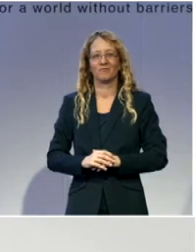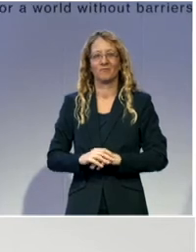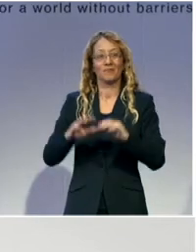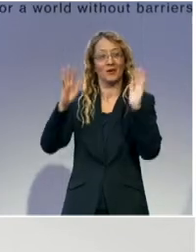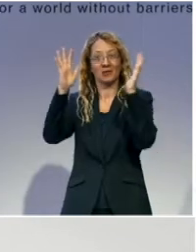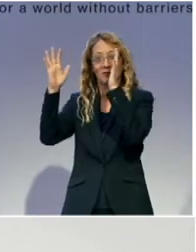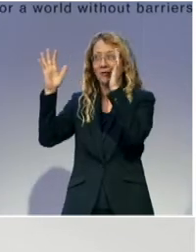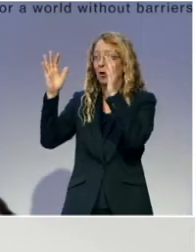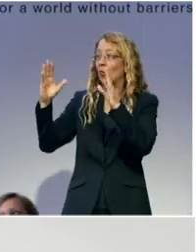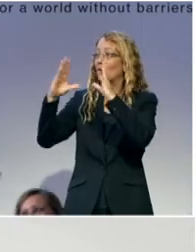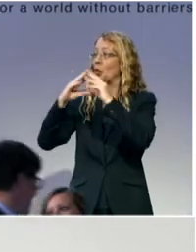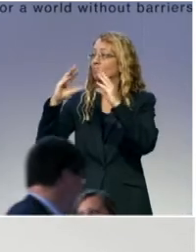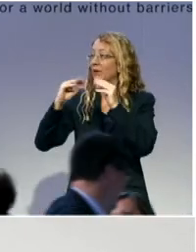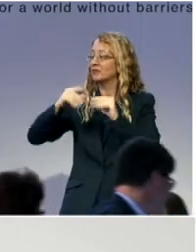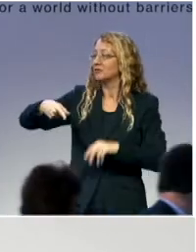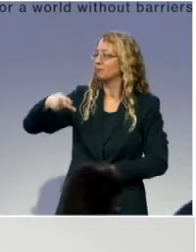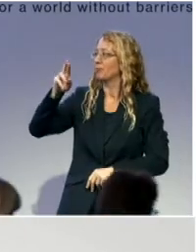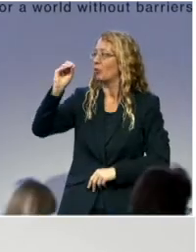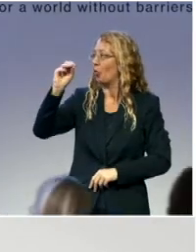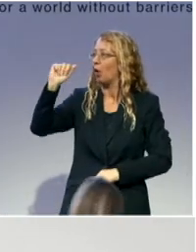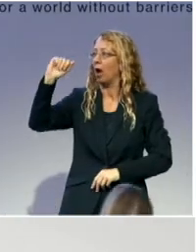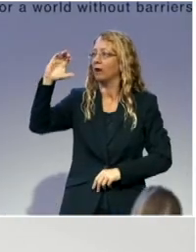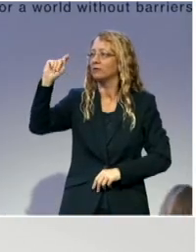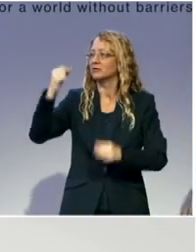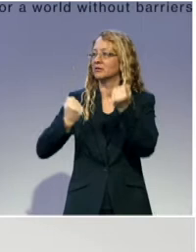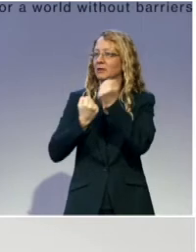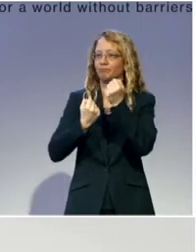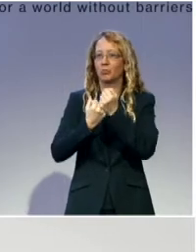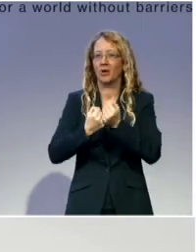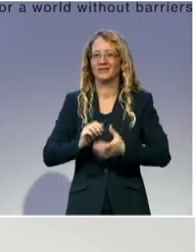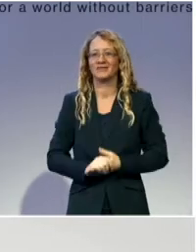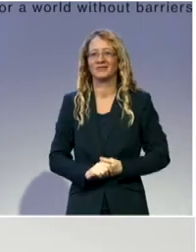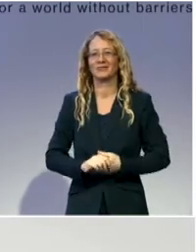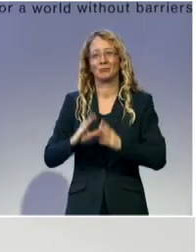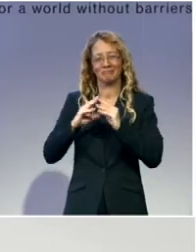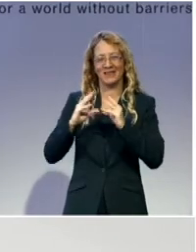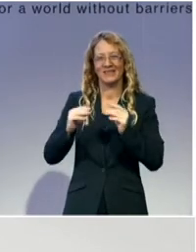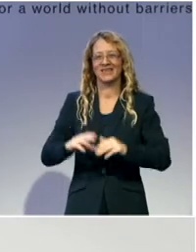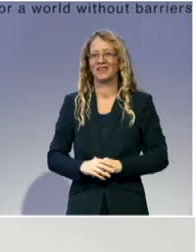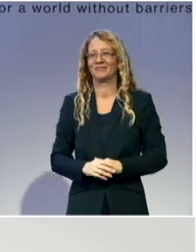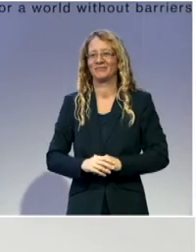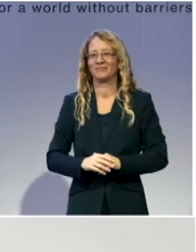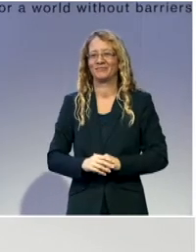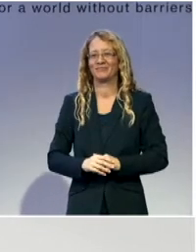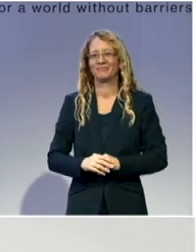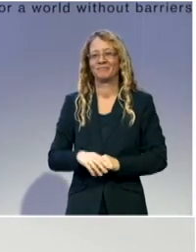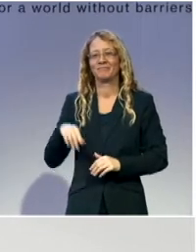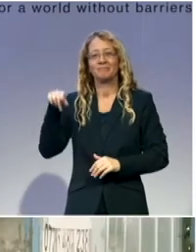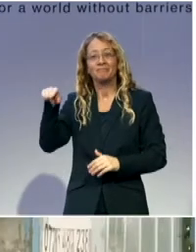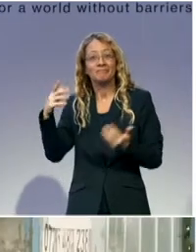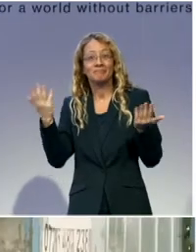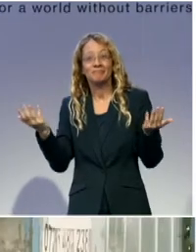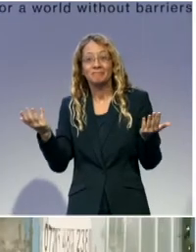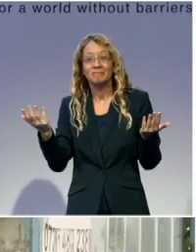congratulations to Pro Act Suport from Romania. Pro Act Suport provides accommodation and support as a step